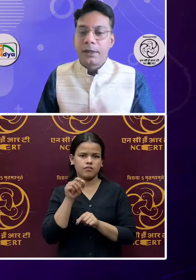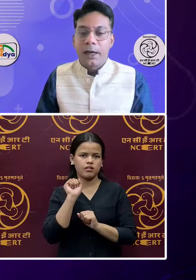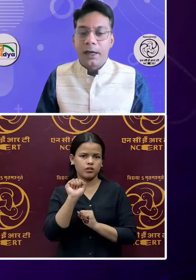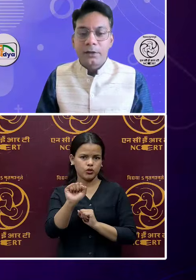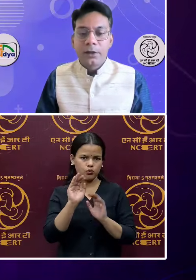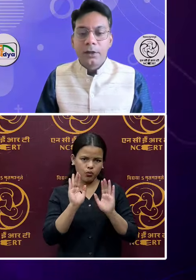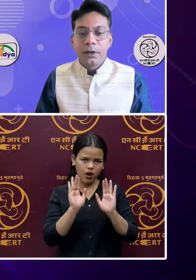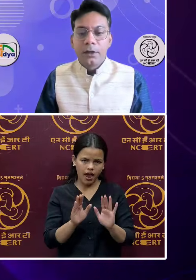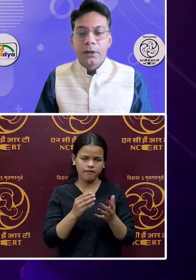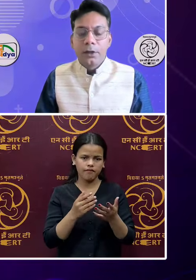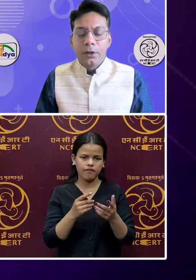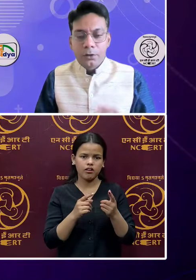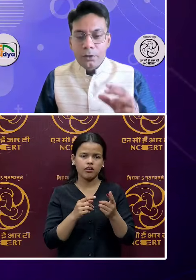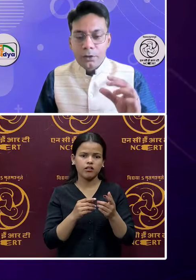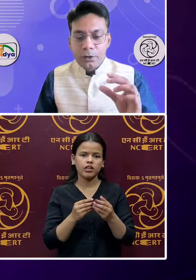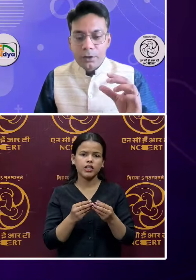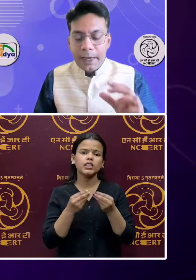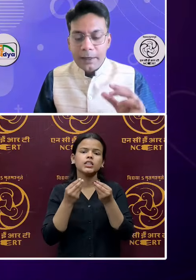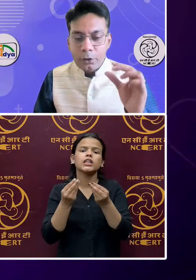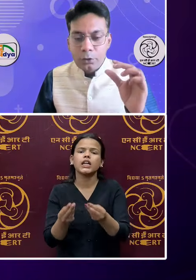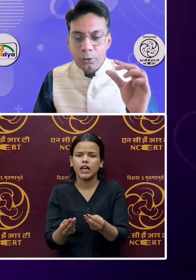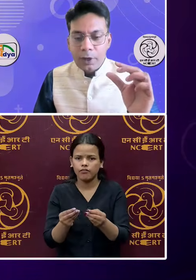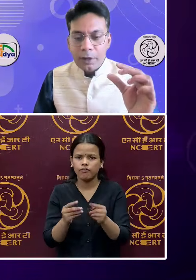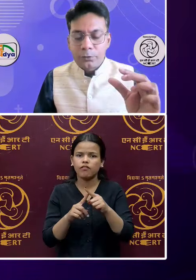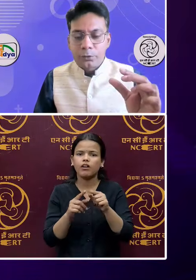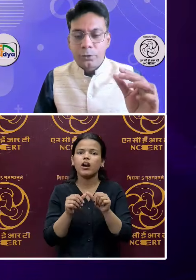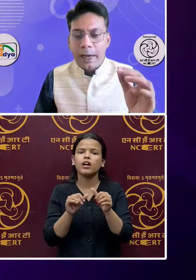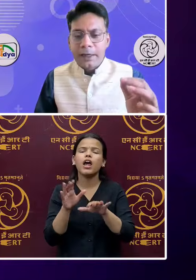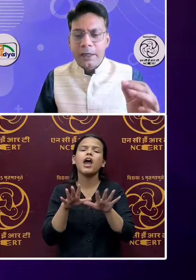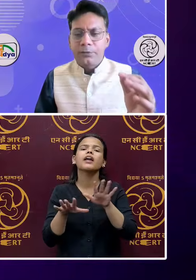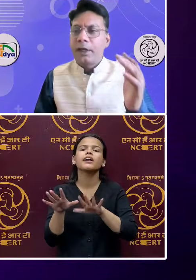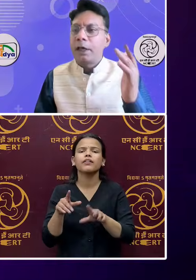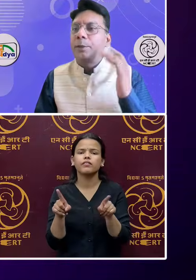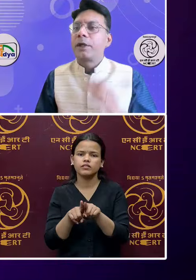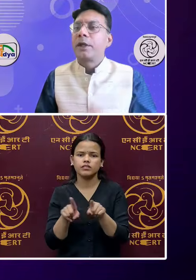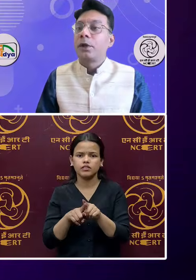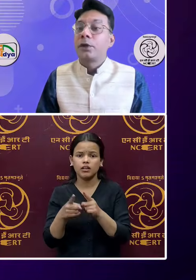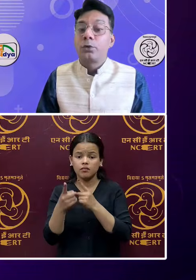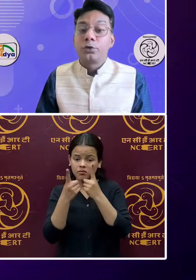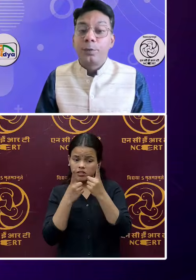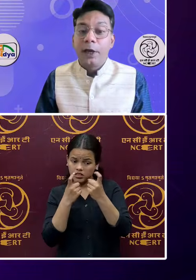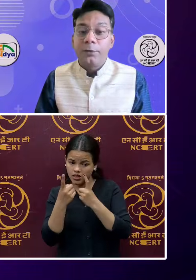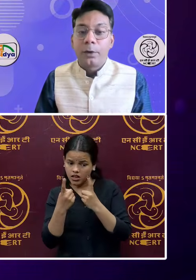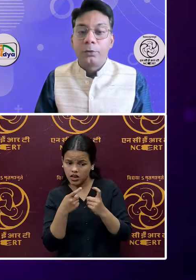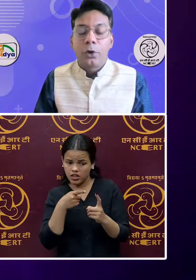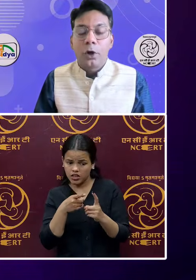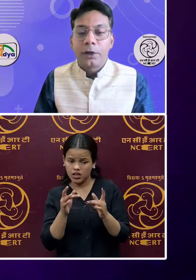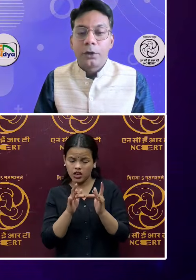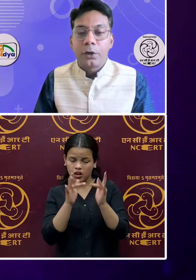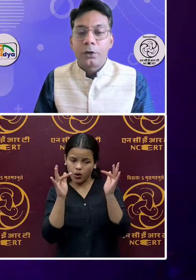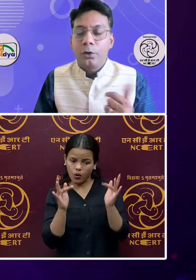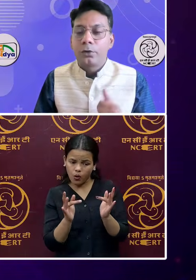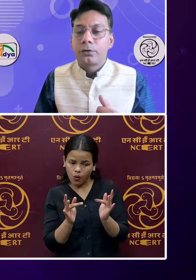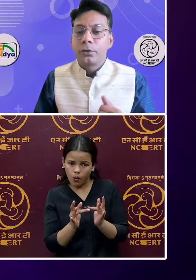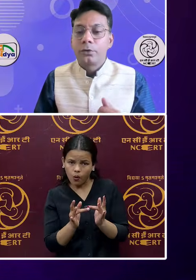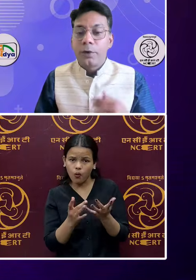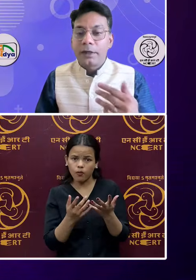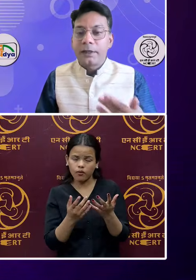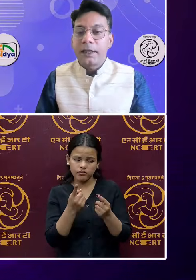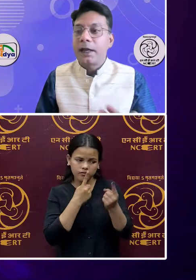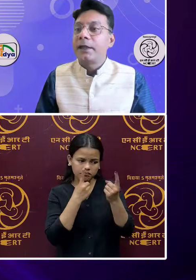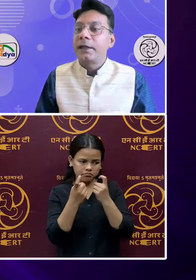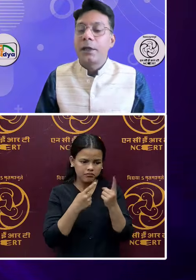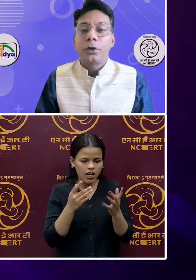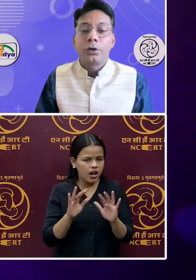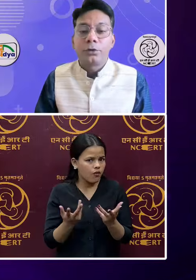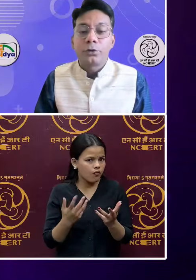a task that you have to identify a particular course platform to offer your course. So what are